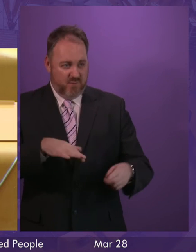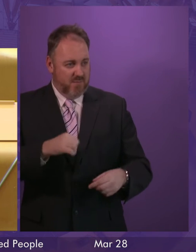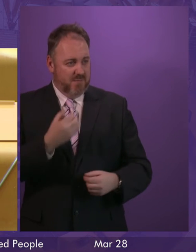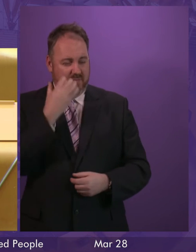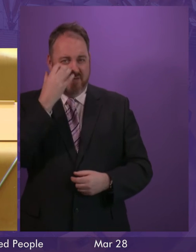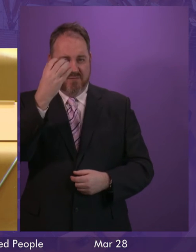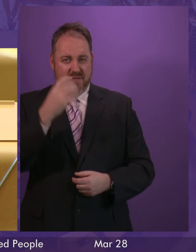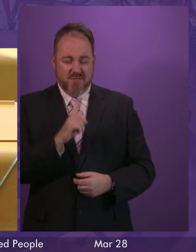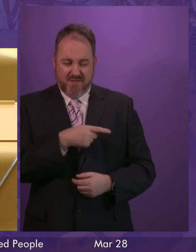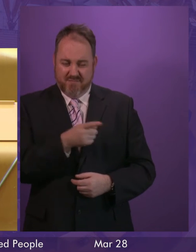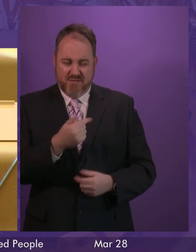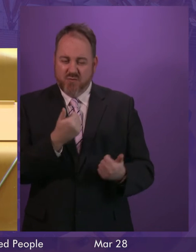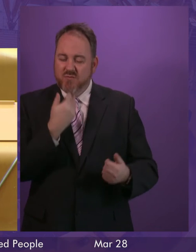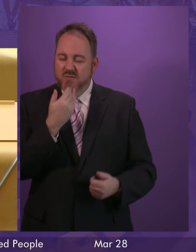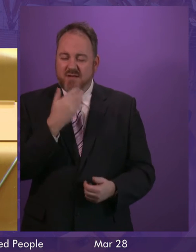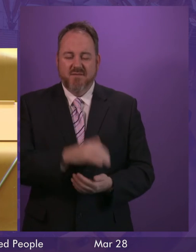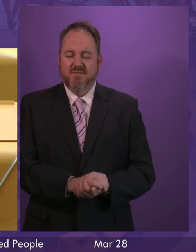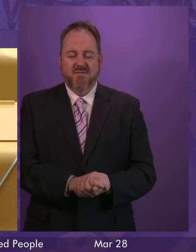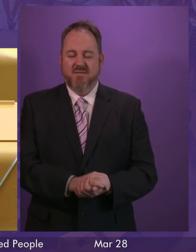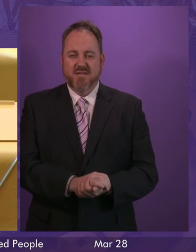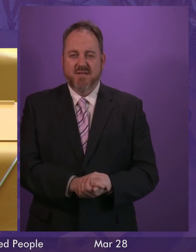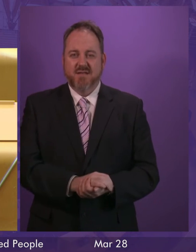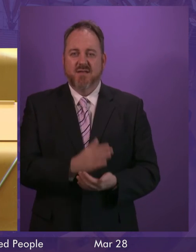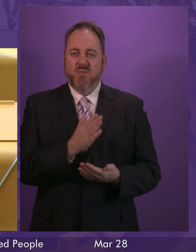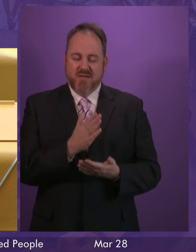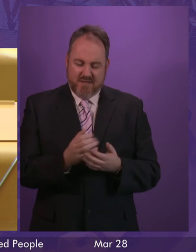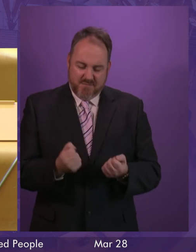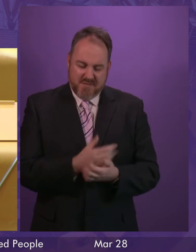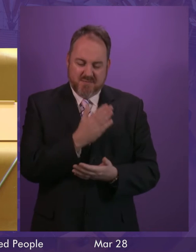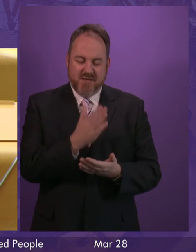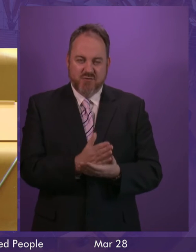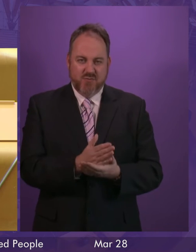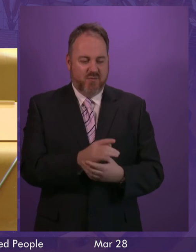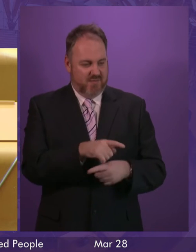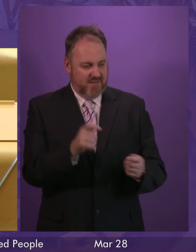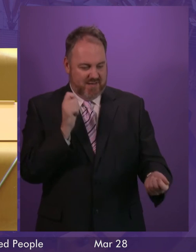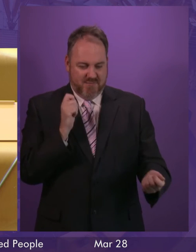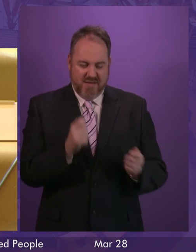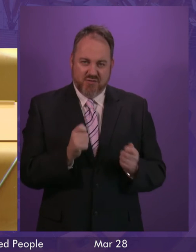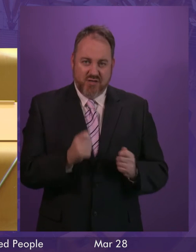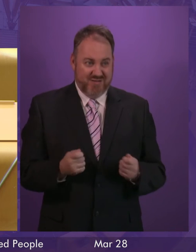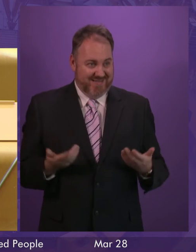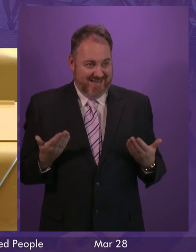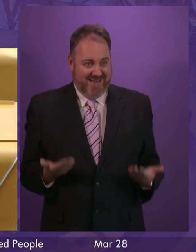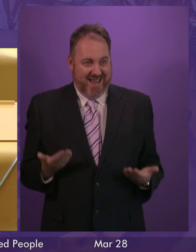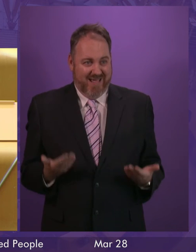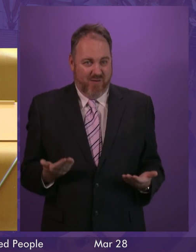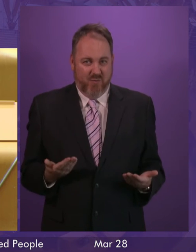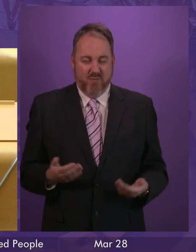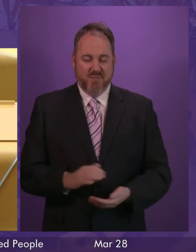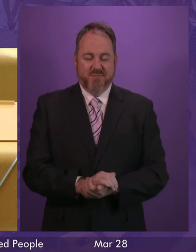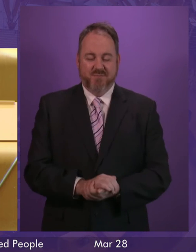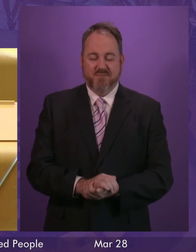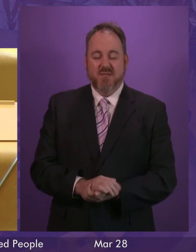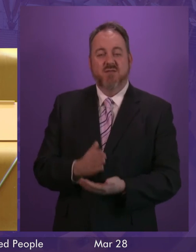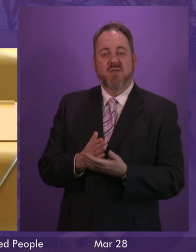enough. The Scottish Government must ensure that this changes now. With this, as with the overall Fair of Scotland